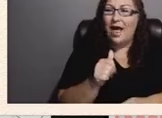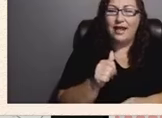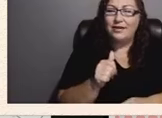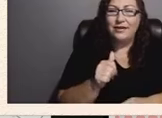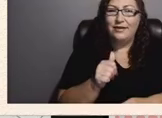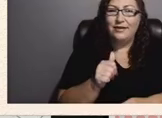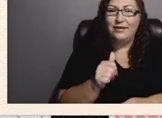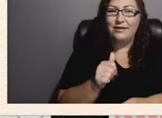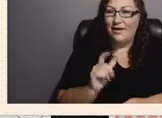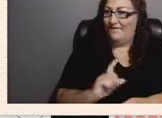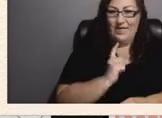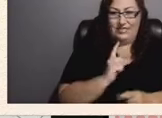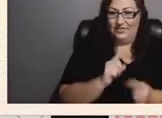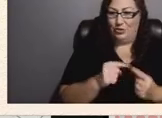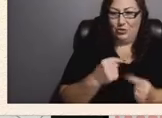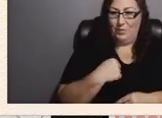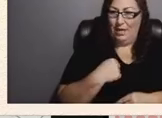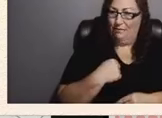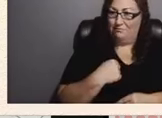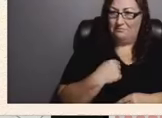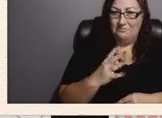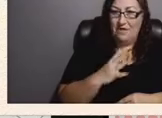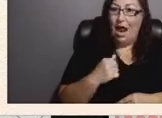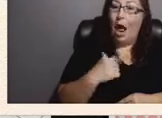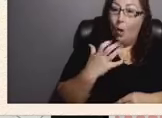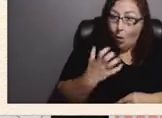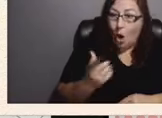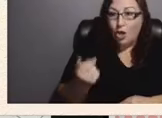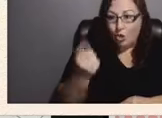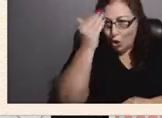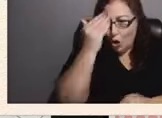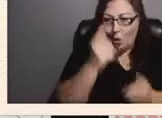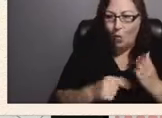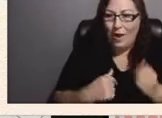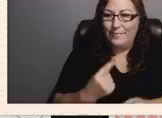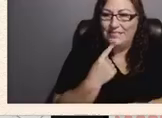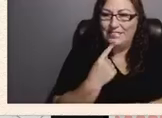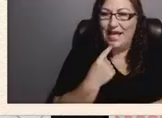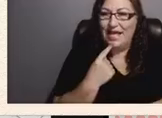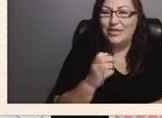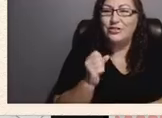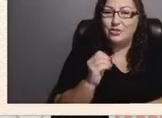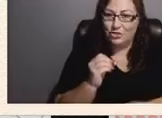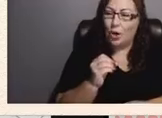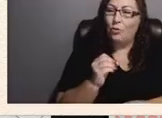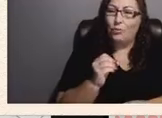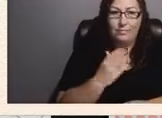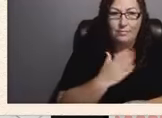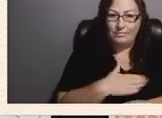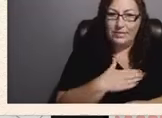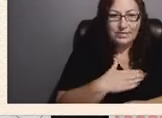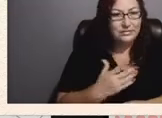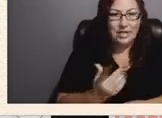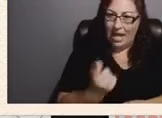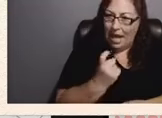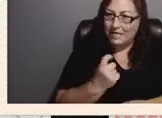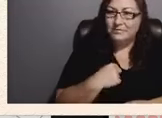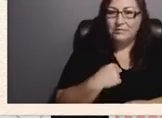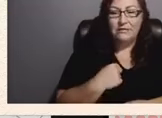offensive. I want you to know what I'm saying. So be